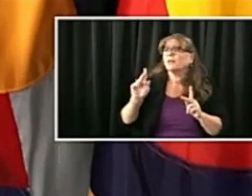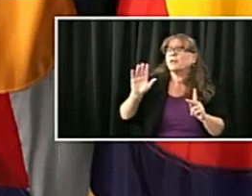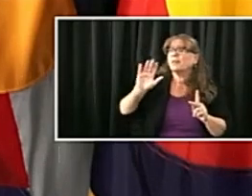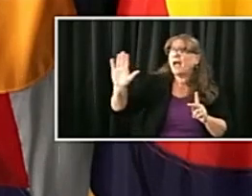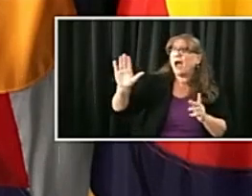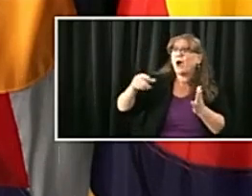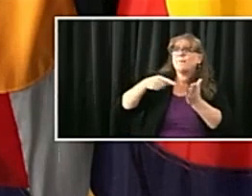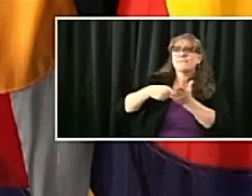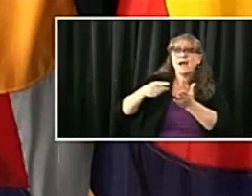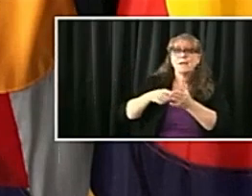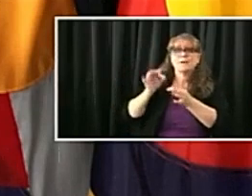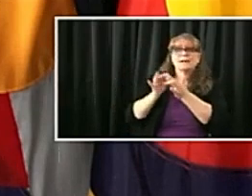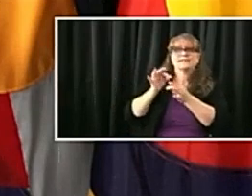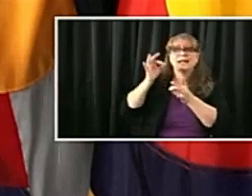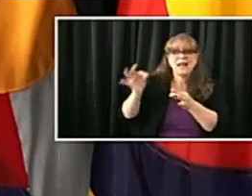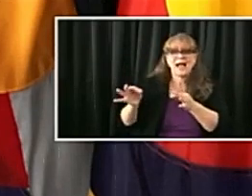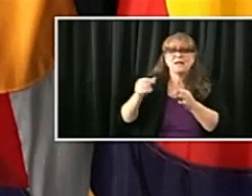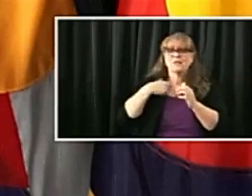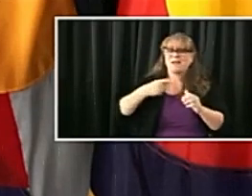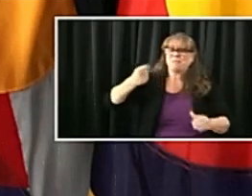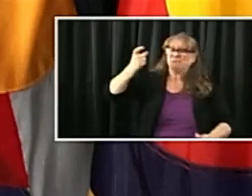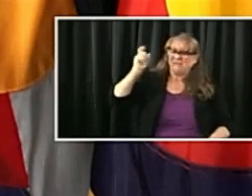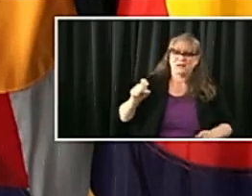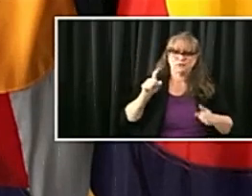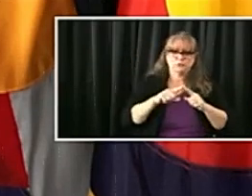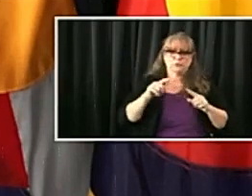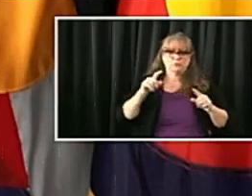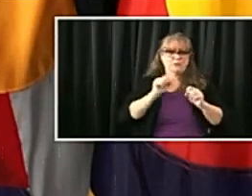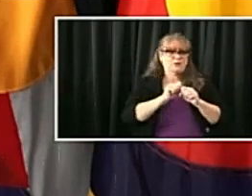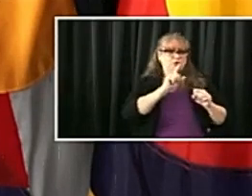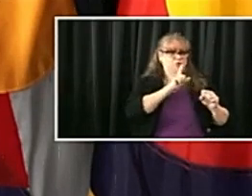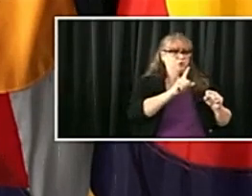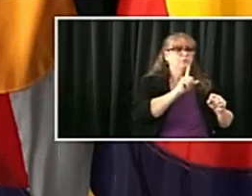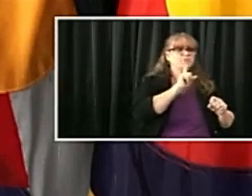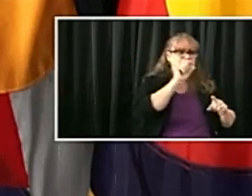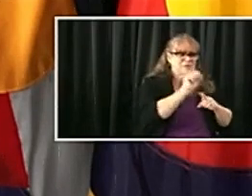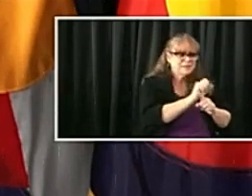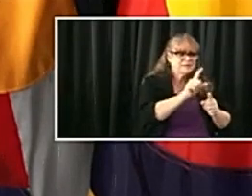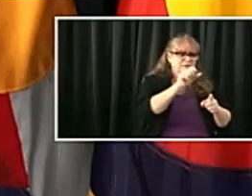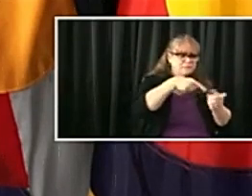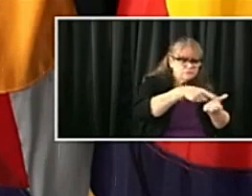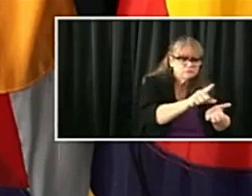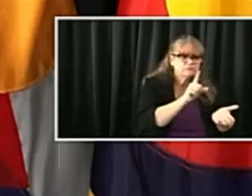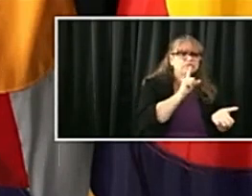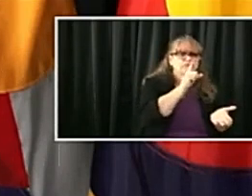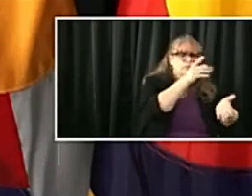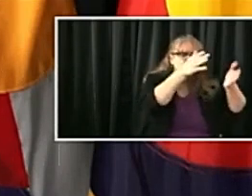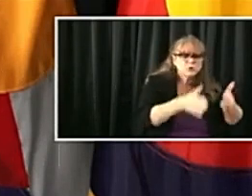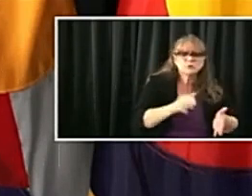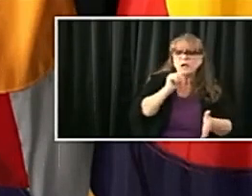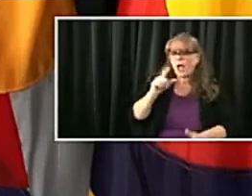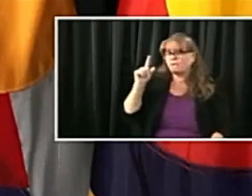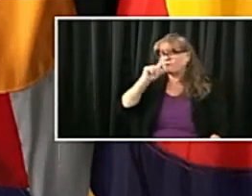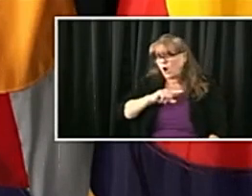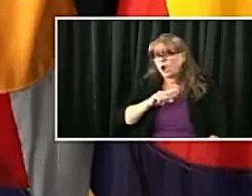those things. But certainly we can reassure everybody that every benefit that you have earned and deserve, you will